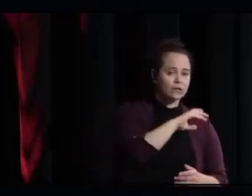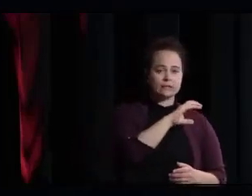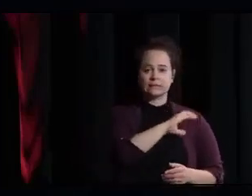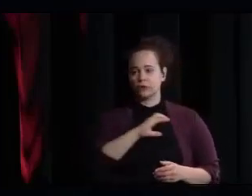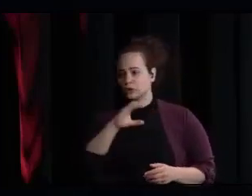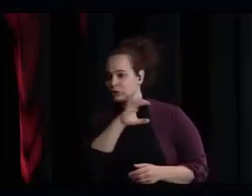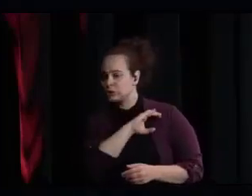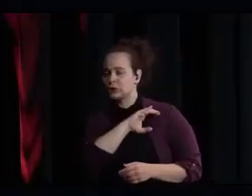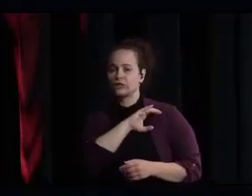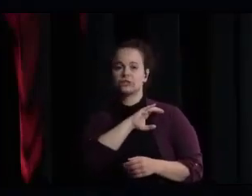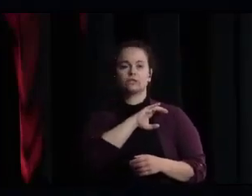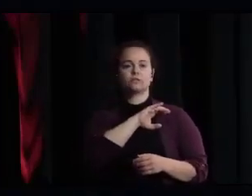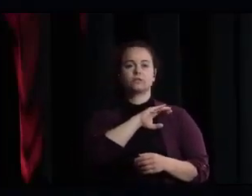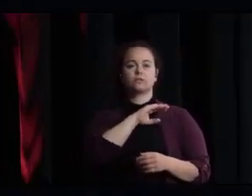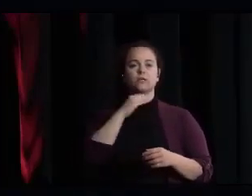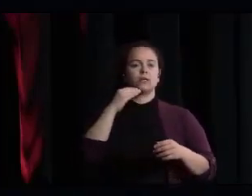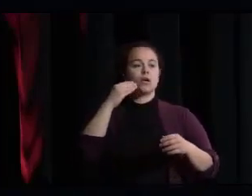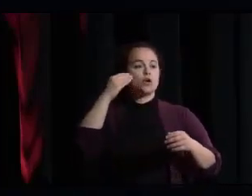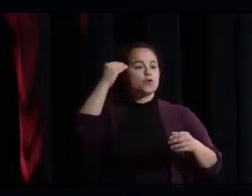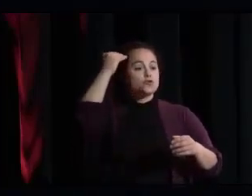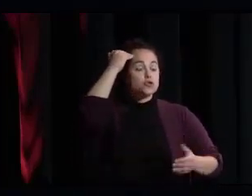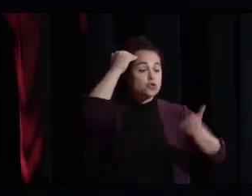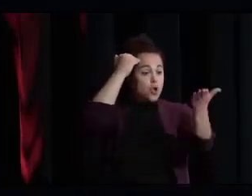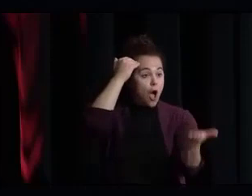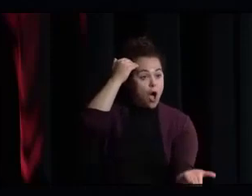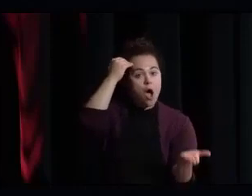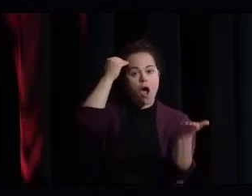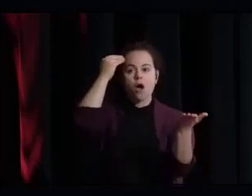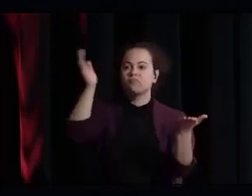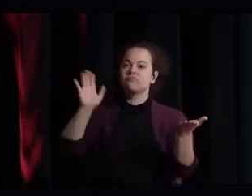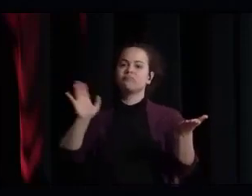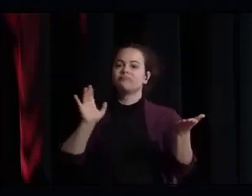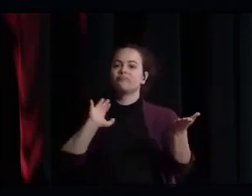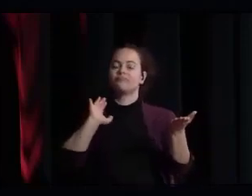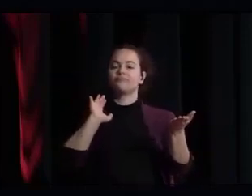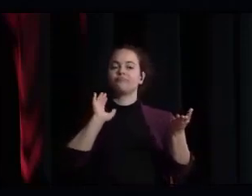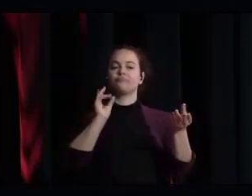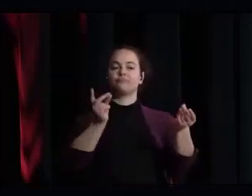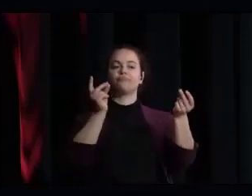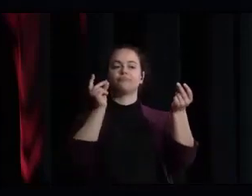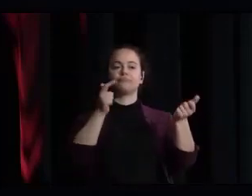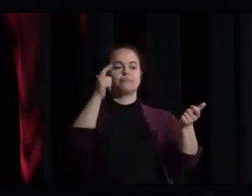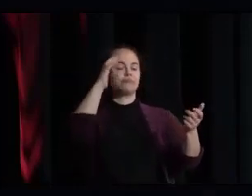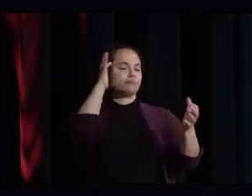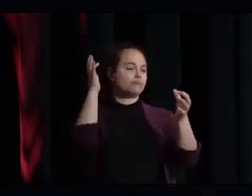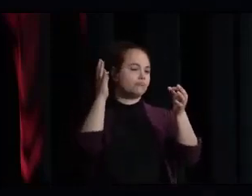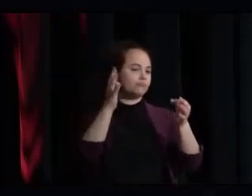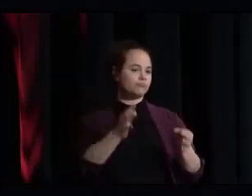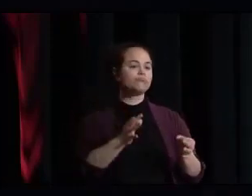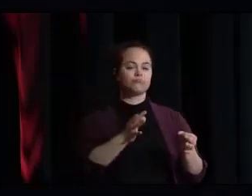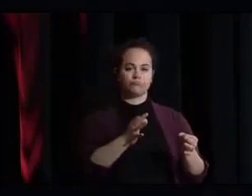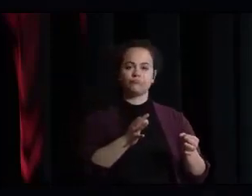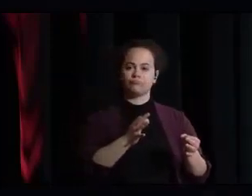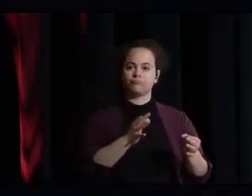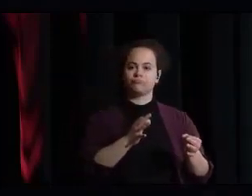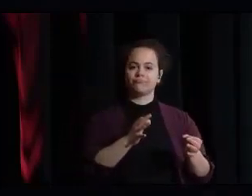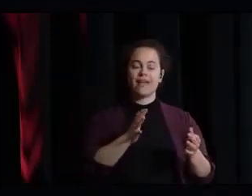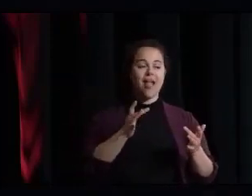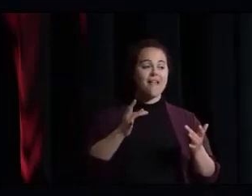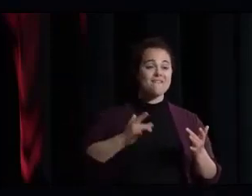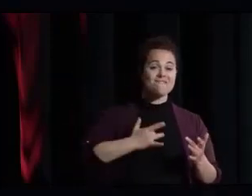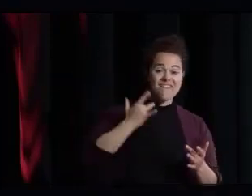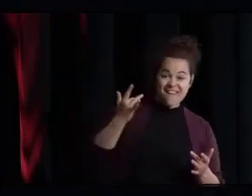getting to know who they are. So implicit prejudice, feelings,